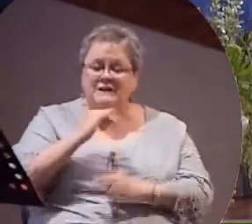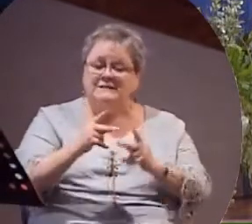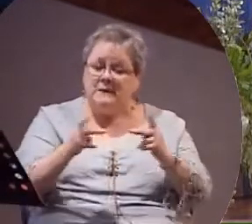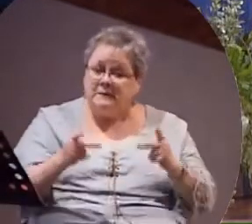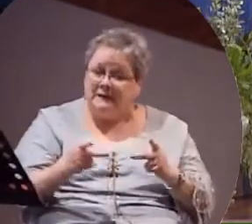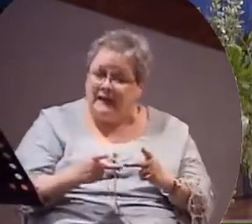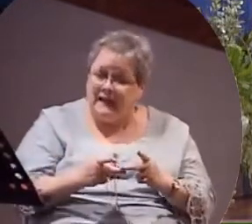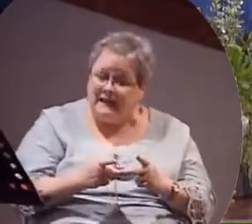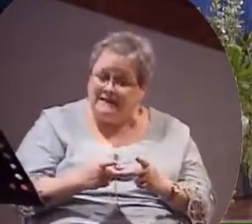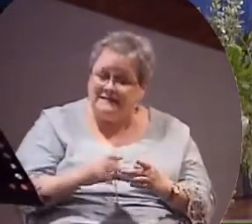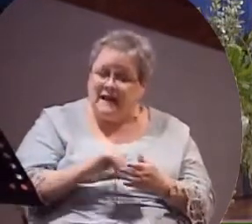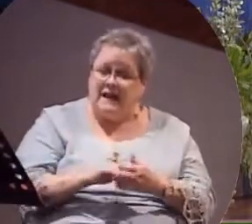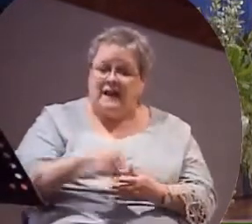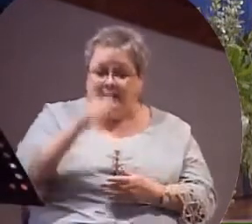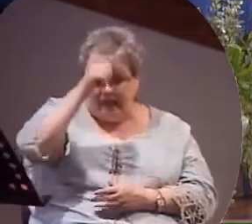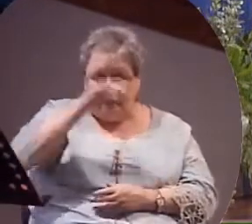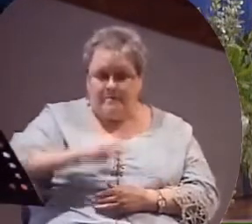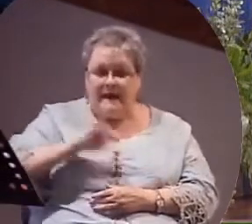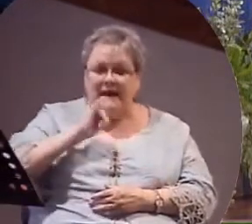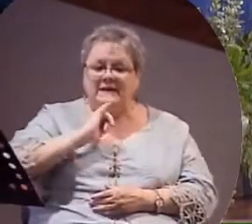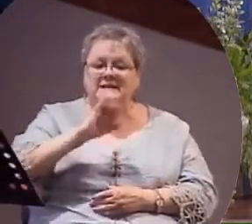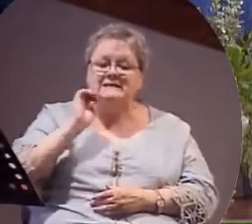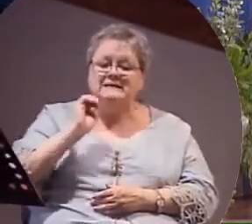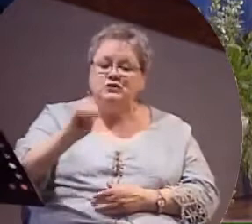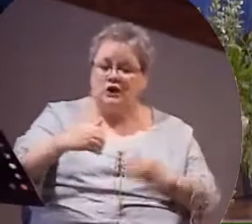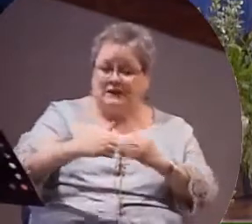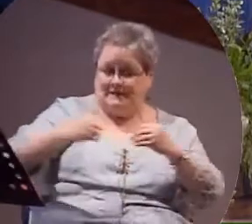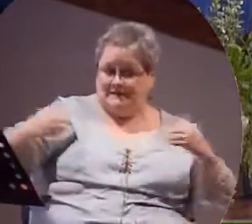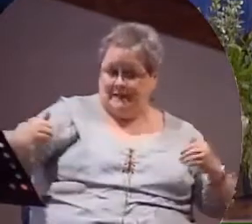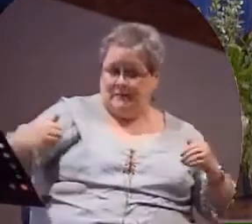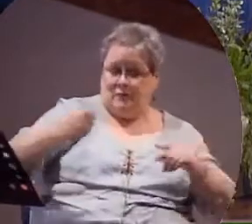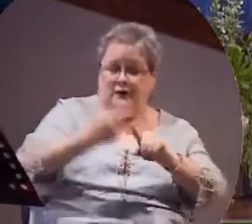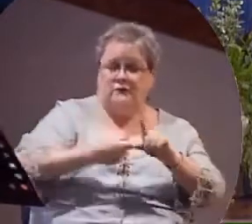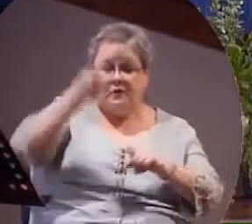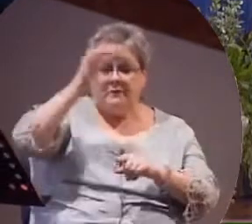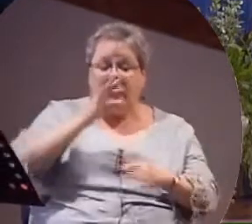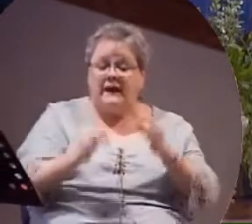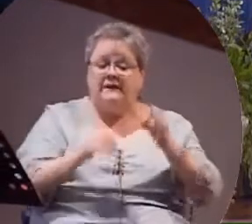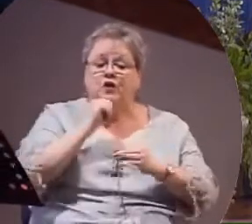man is eternally separated from God. And the Bible said,